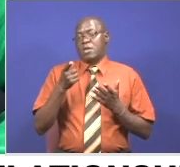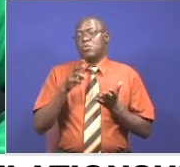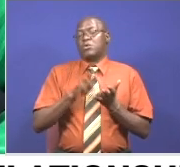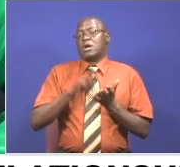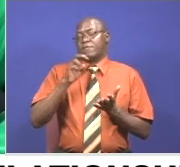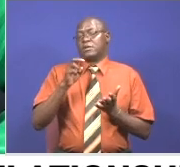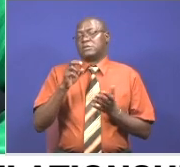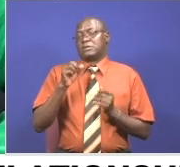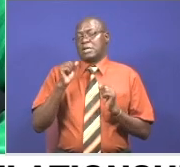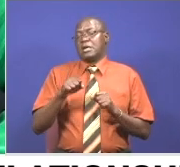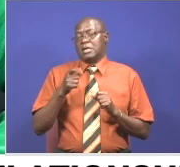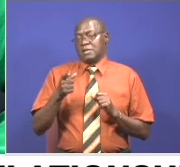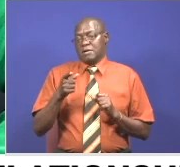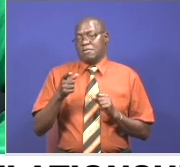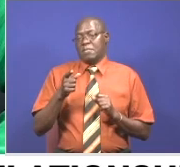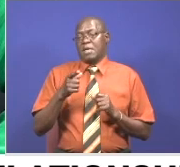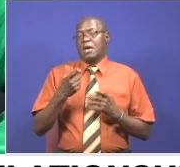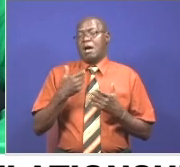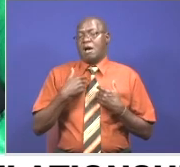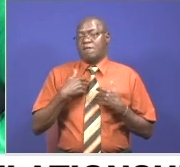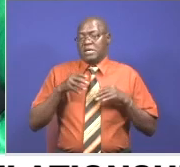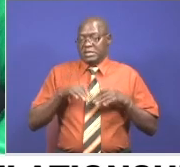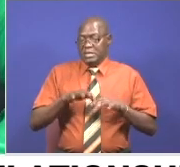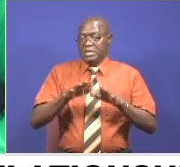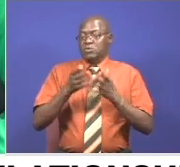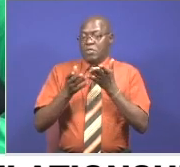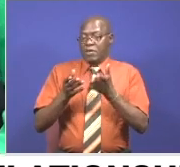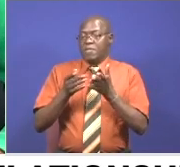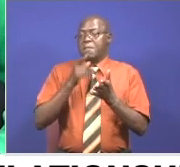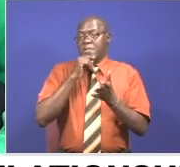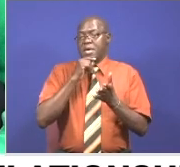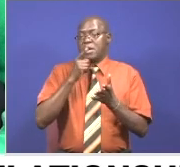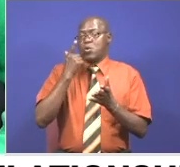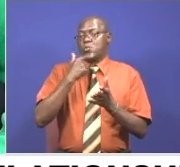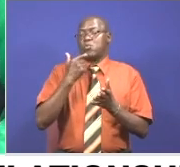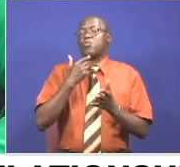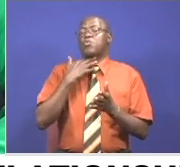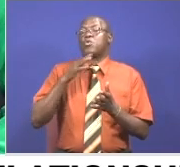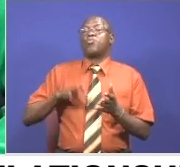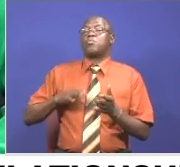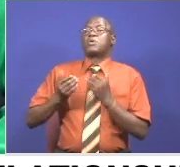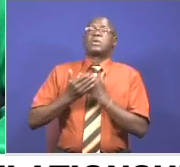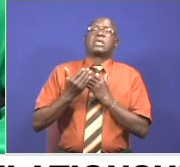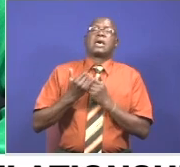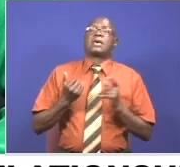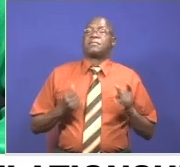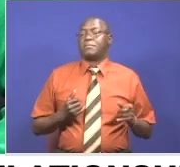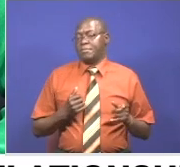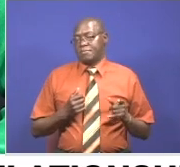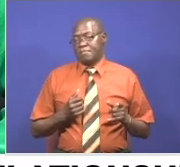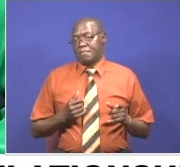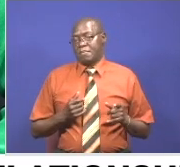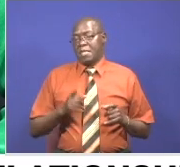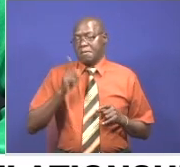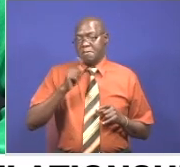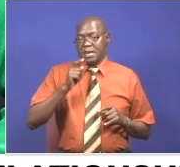earlier, there's a generation of men who like being kept. And so you really have to think wisely before